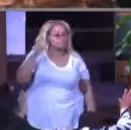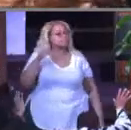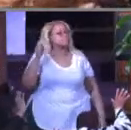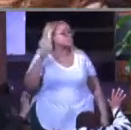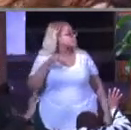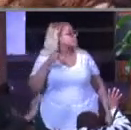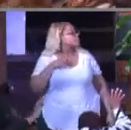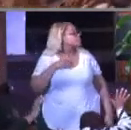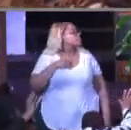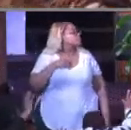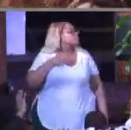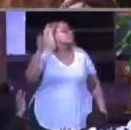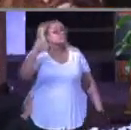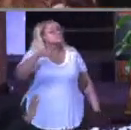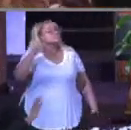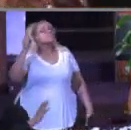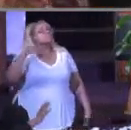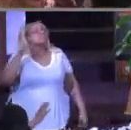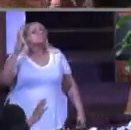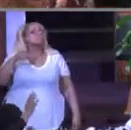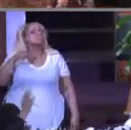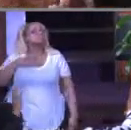Yes. Yes.